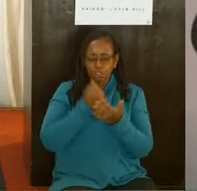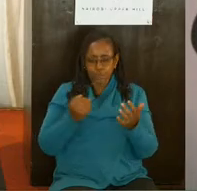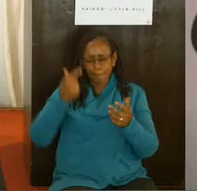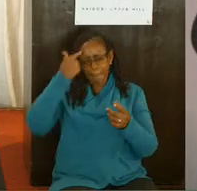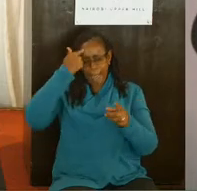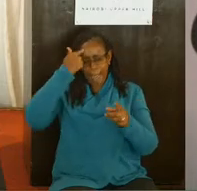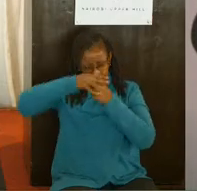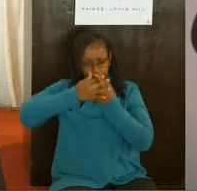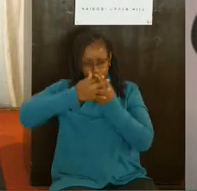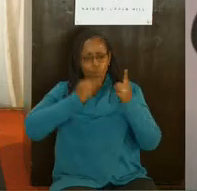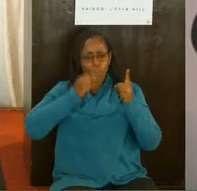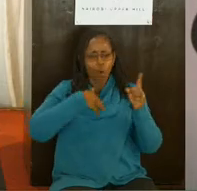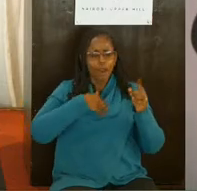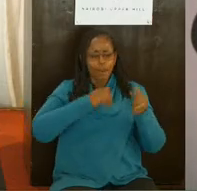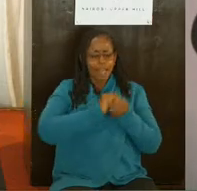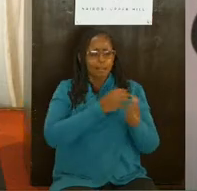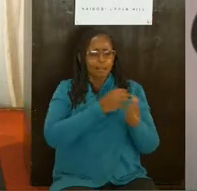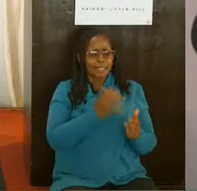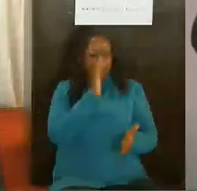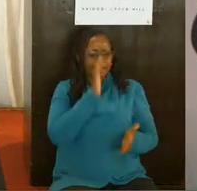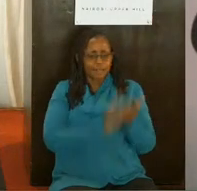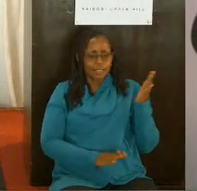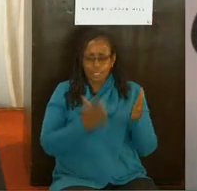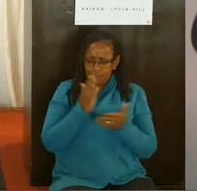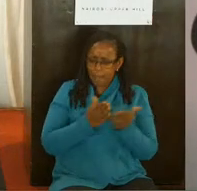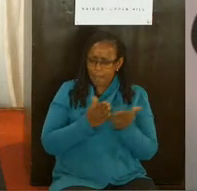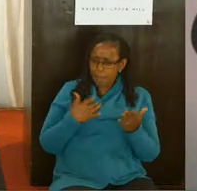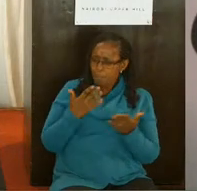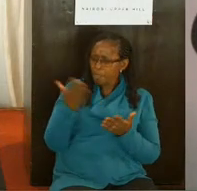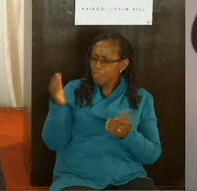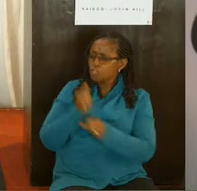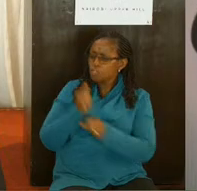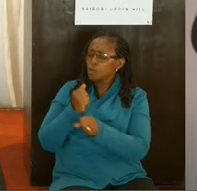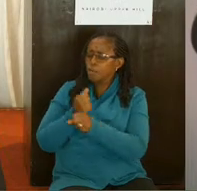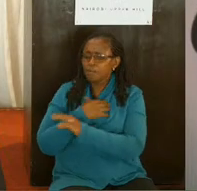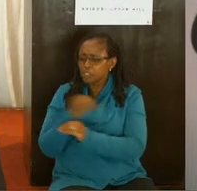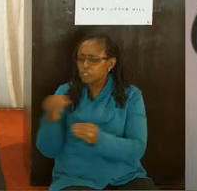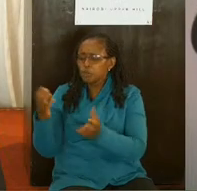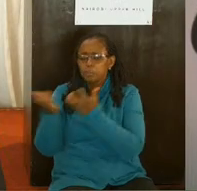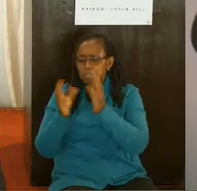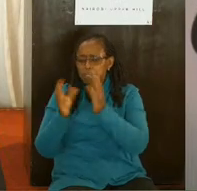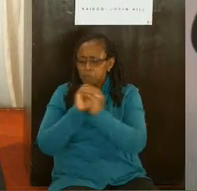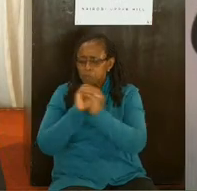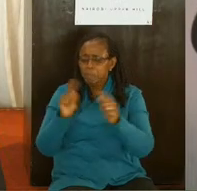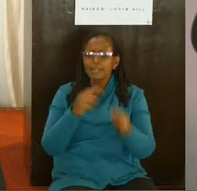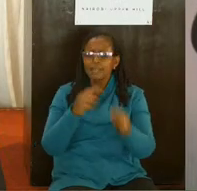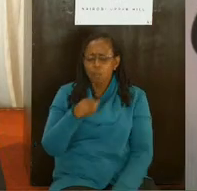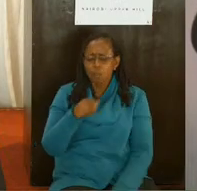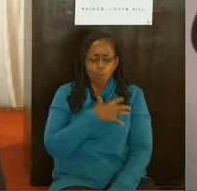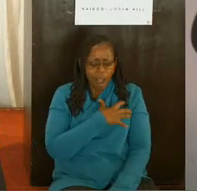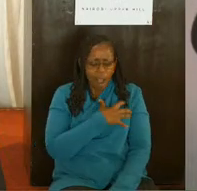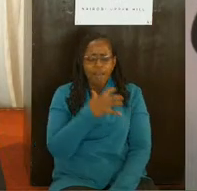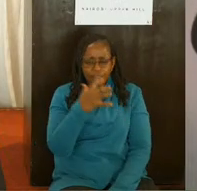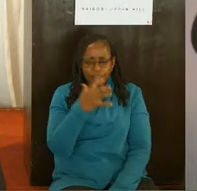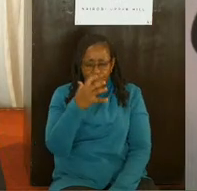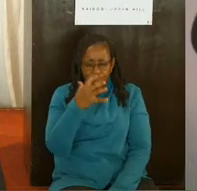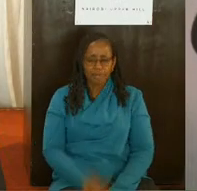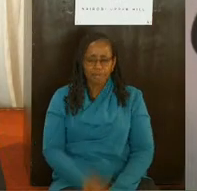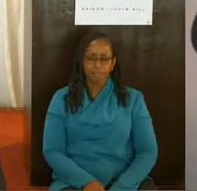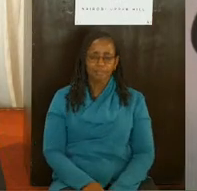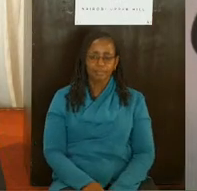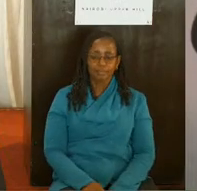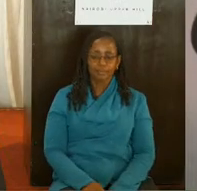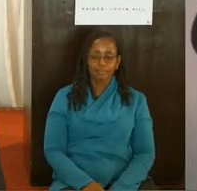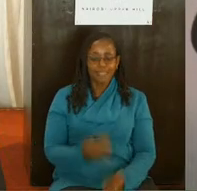uh we have people in our society who've never been employed they are not in business but they are very rich those are the the the people